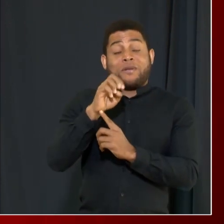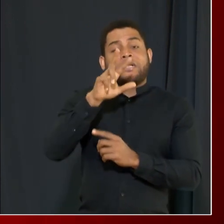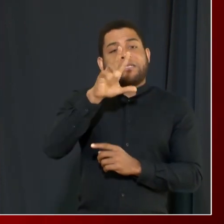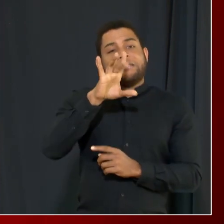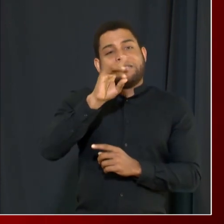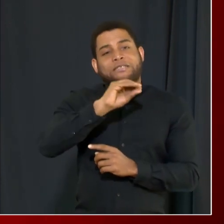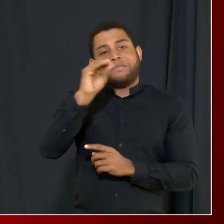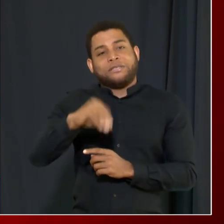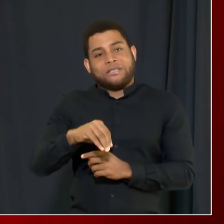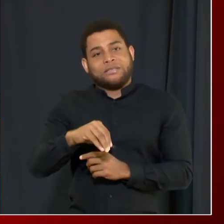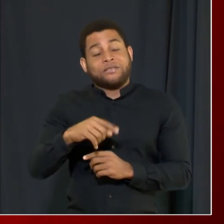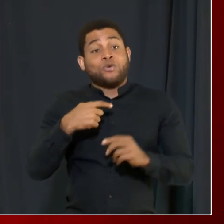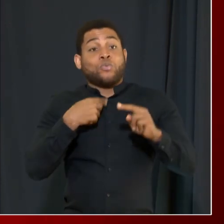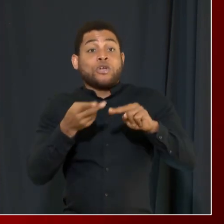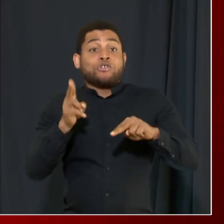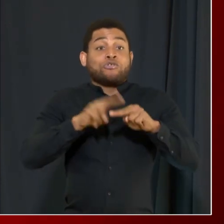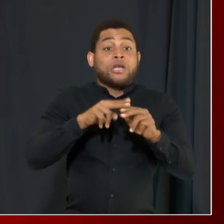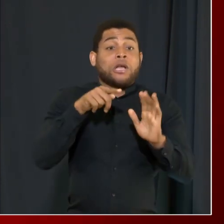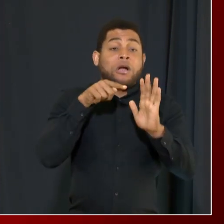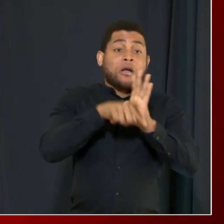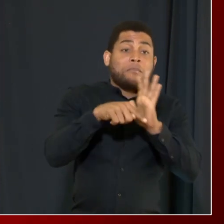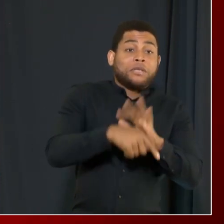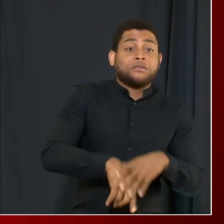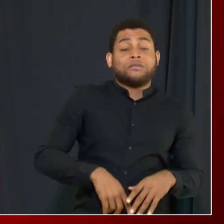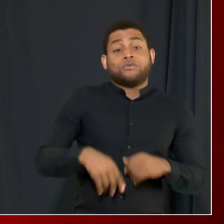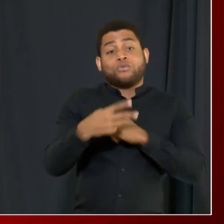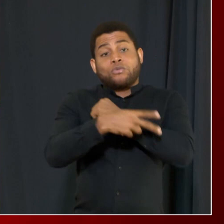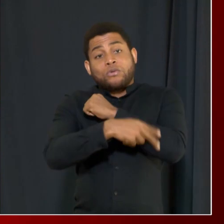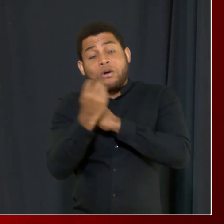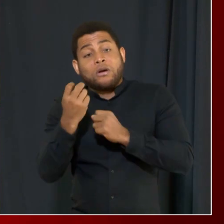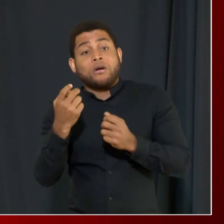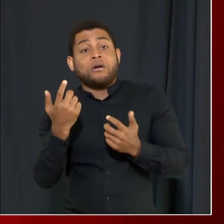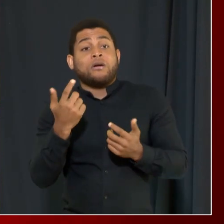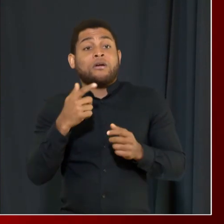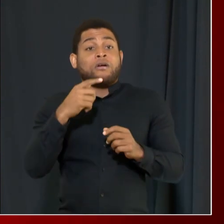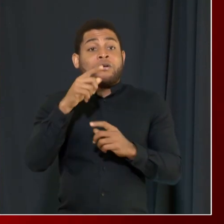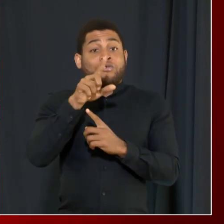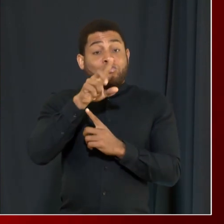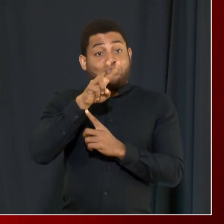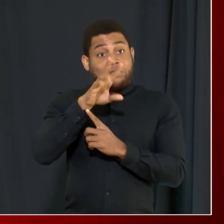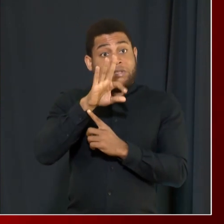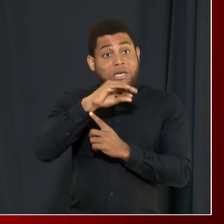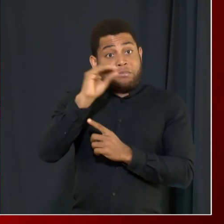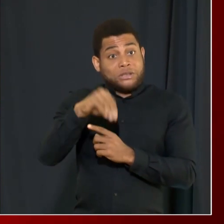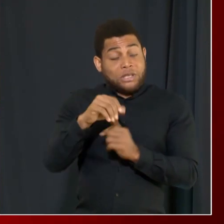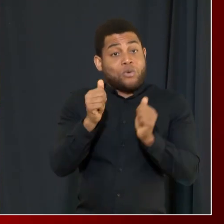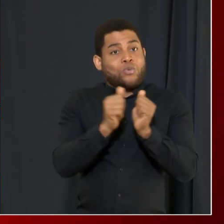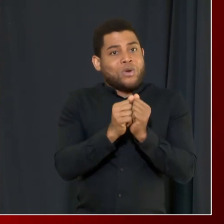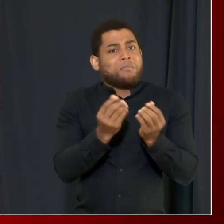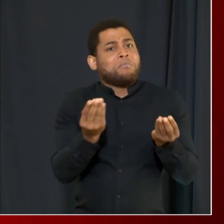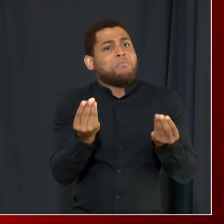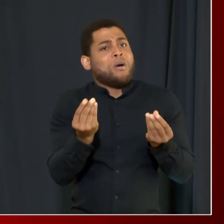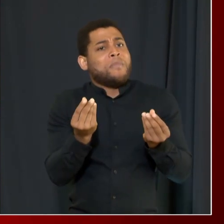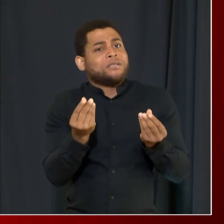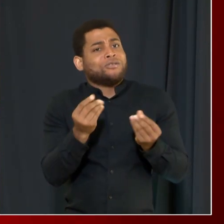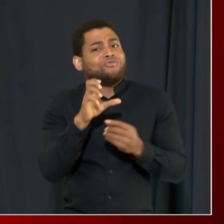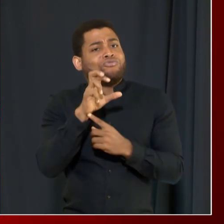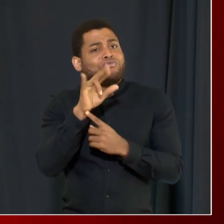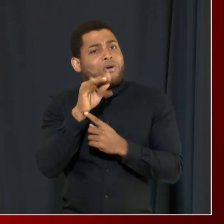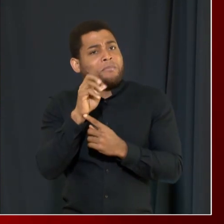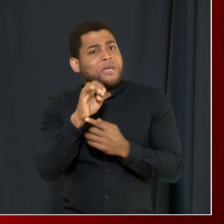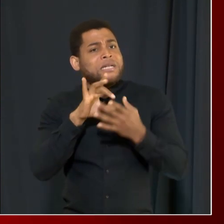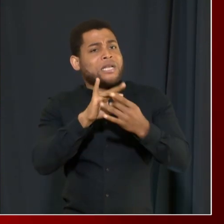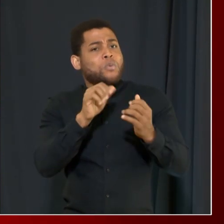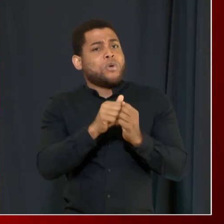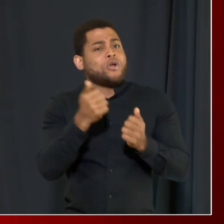in homicide and robbery, and we're up 29% in property crime, primarily driven on car theft, which is something that we know